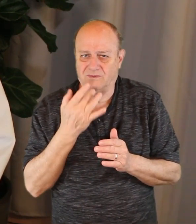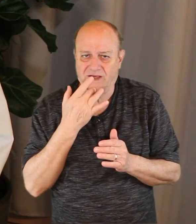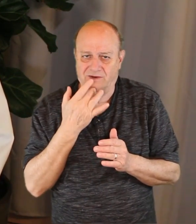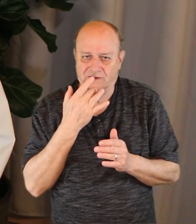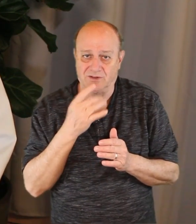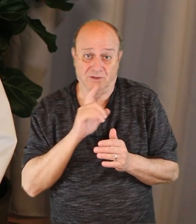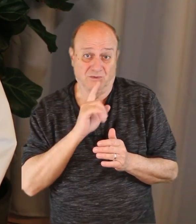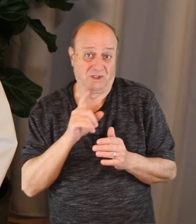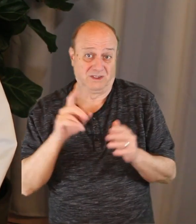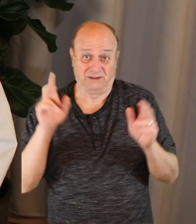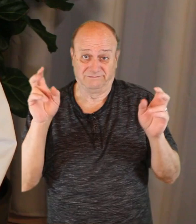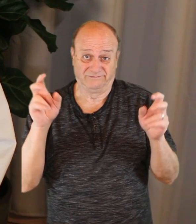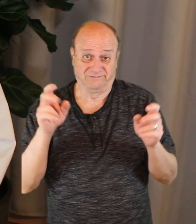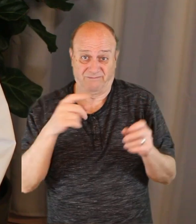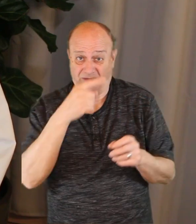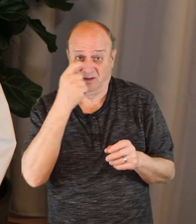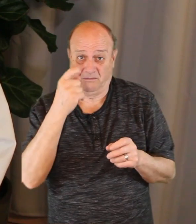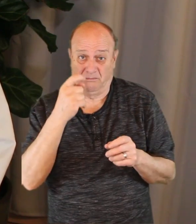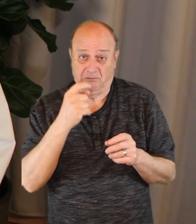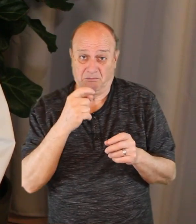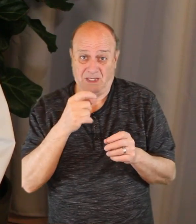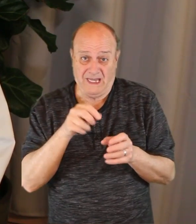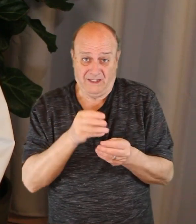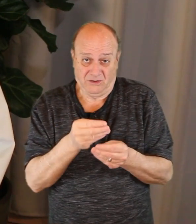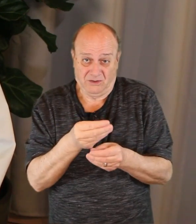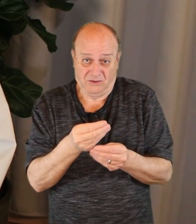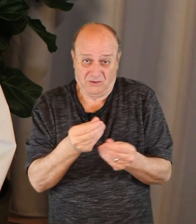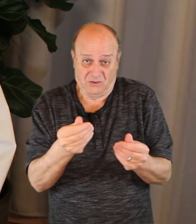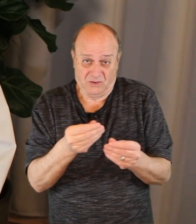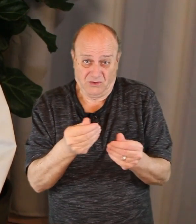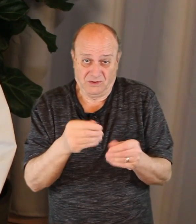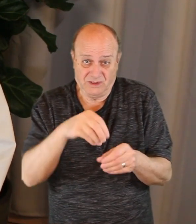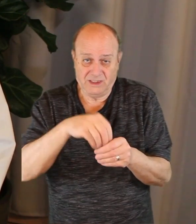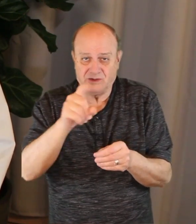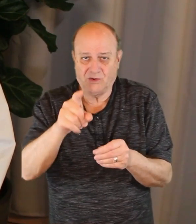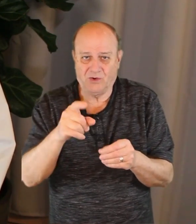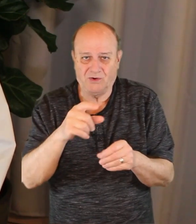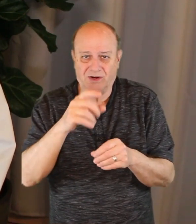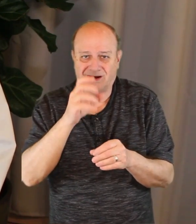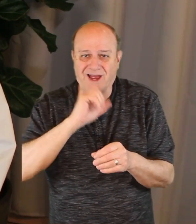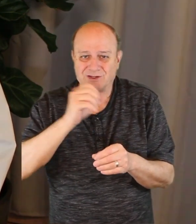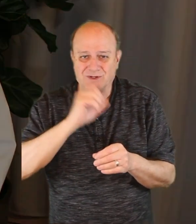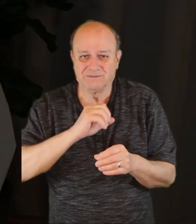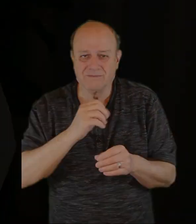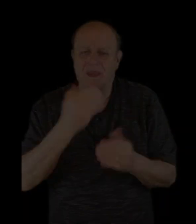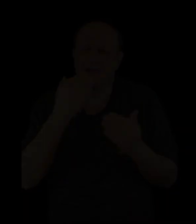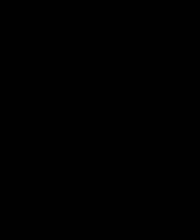cream. We'll see you again here at Spice Roads on our Spicy Tidbits segments.